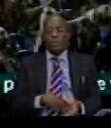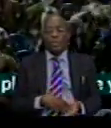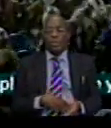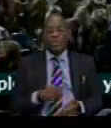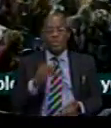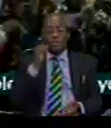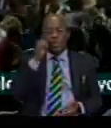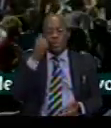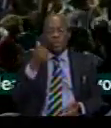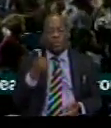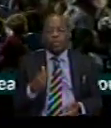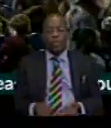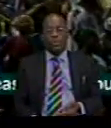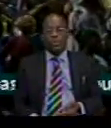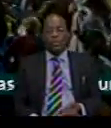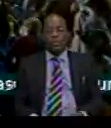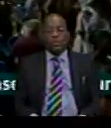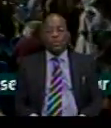Tomorrow,